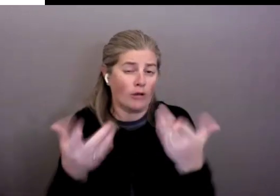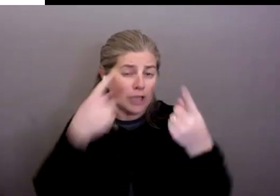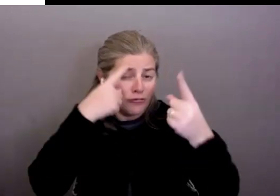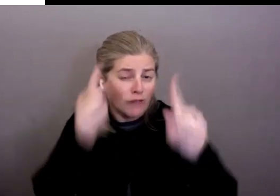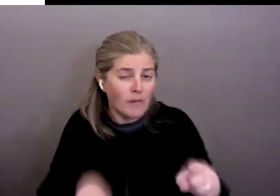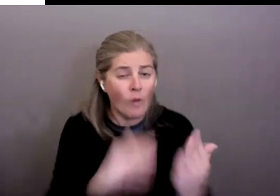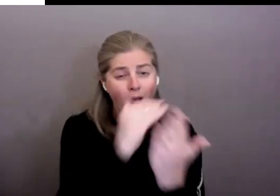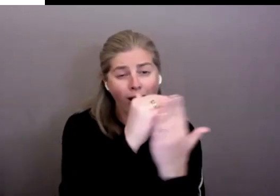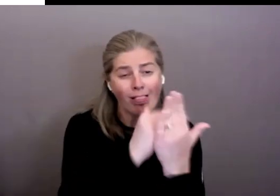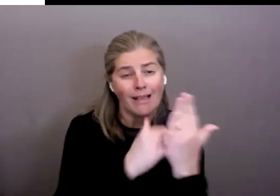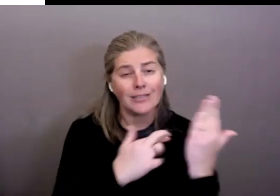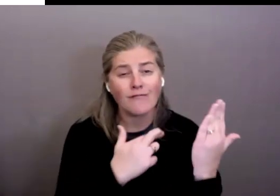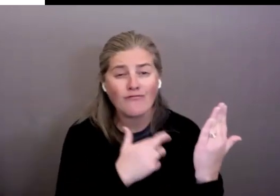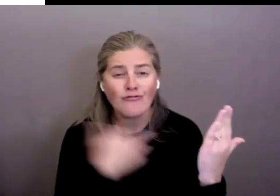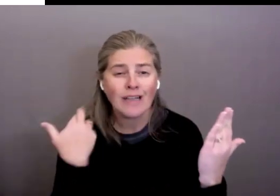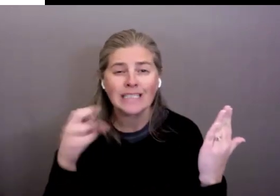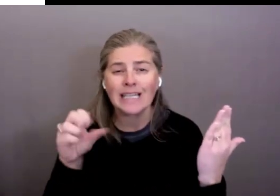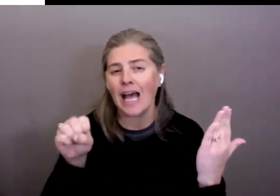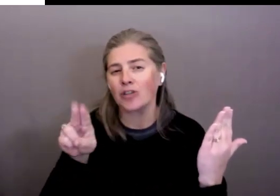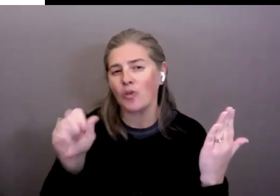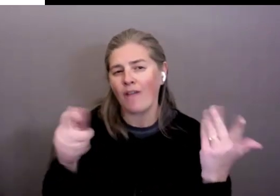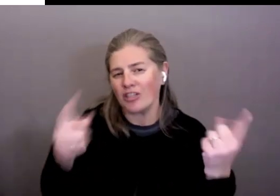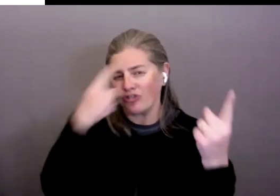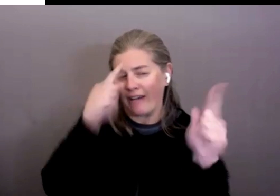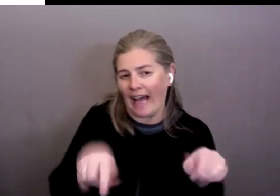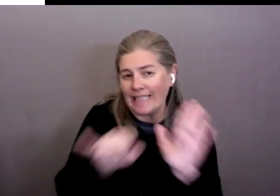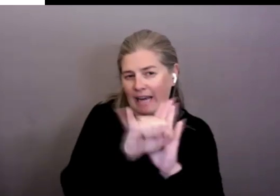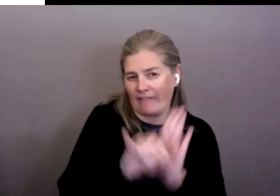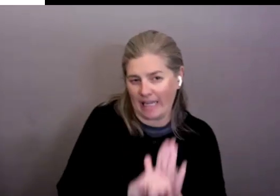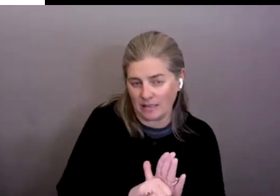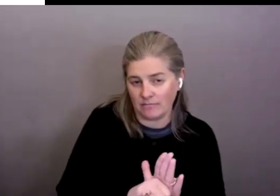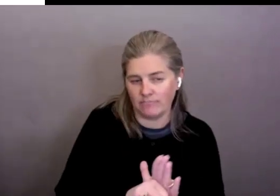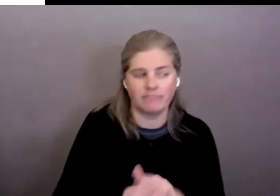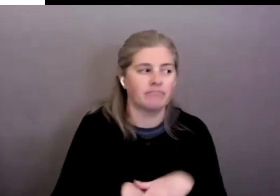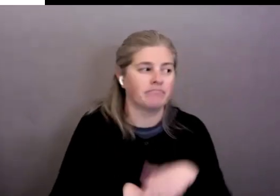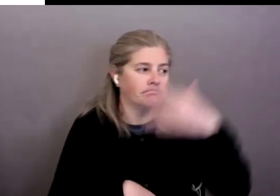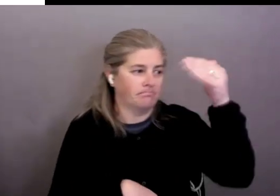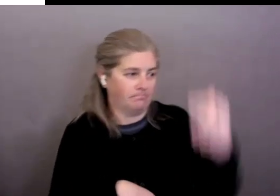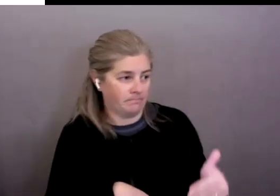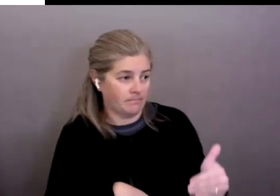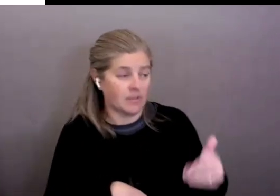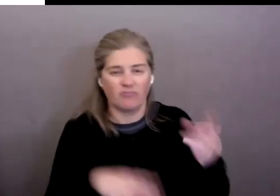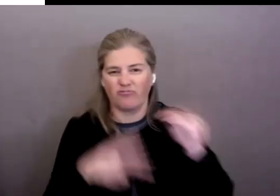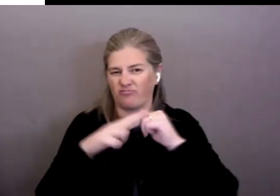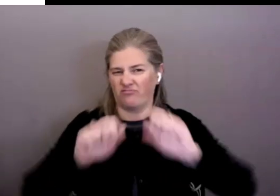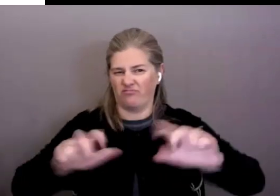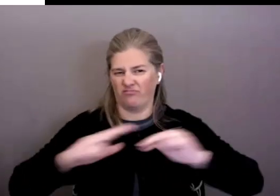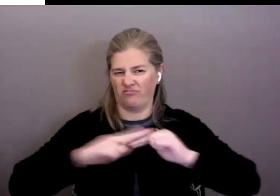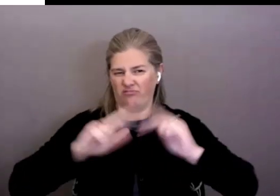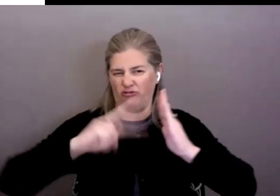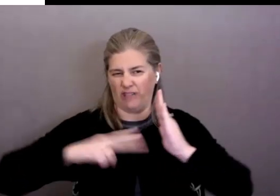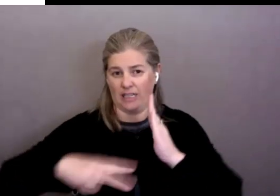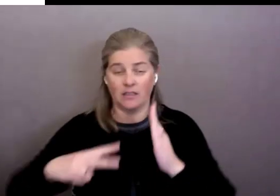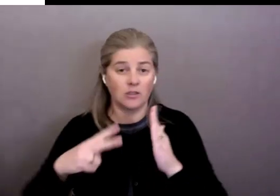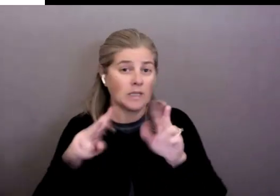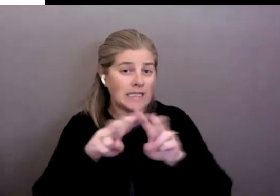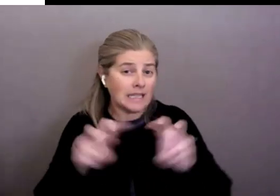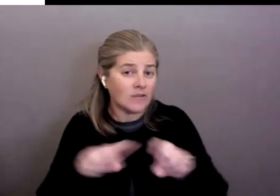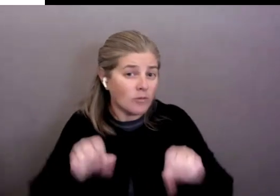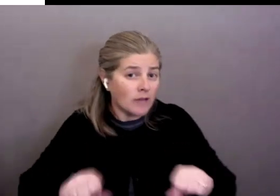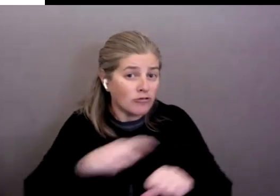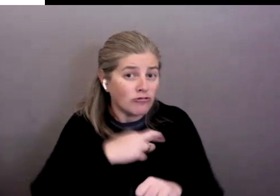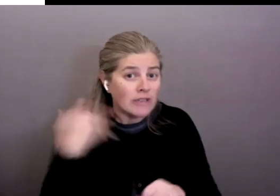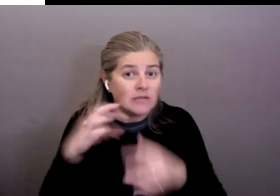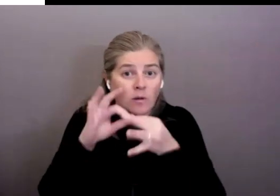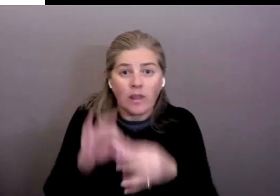of risks that the SUA has identified. It reads, to assess for any potential risks associated with the proposed